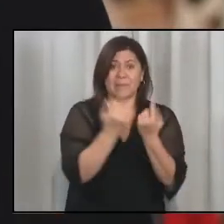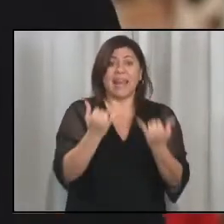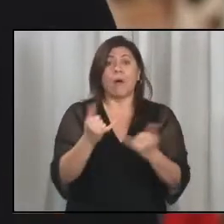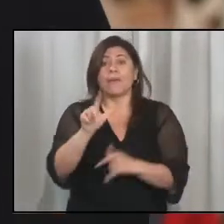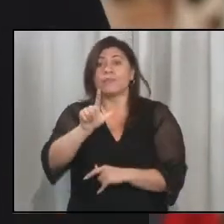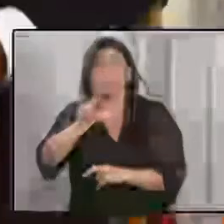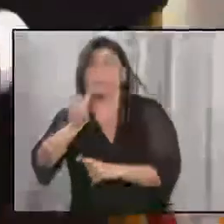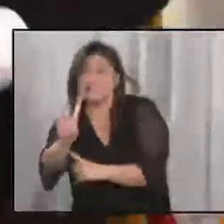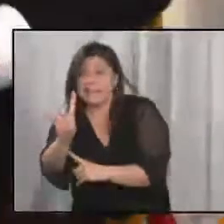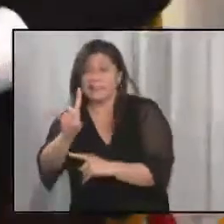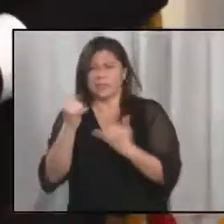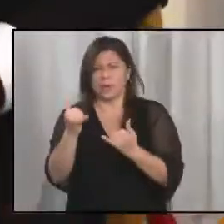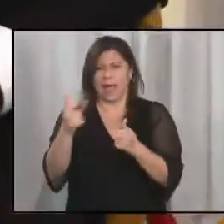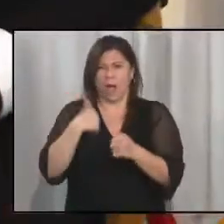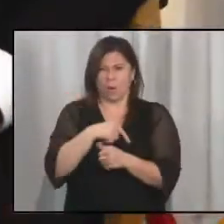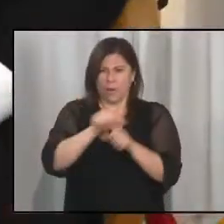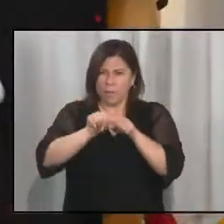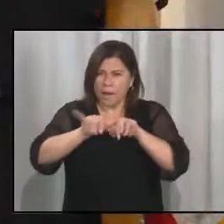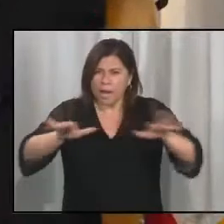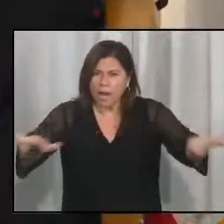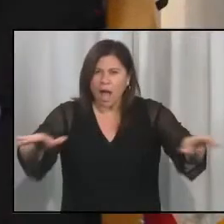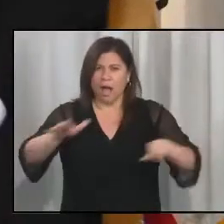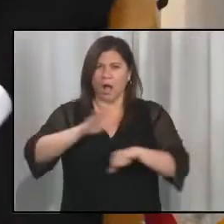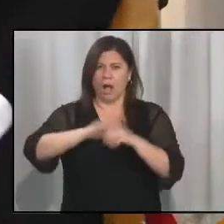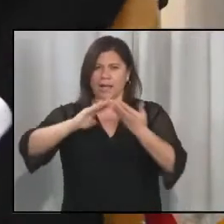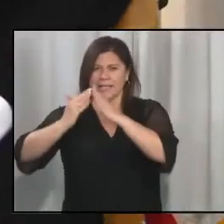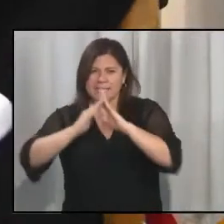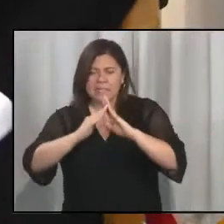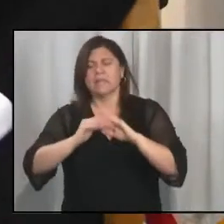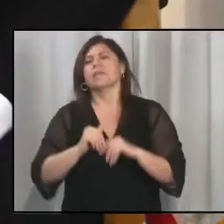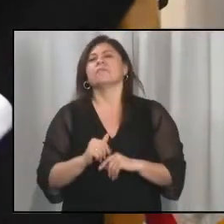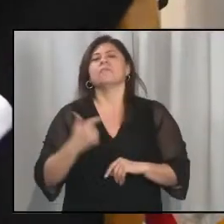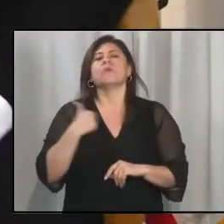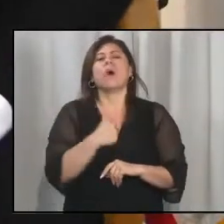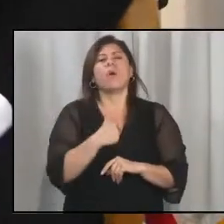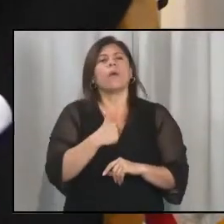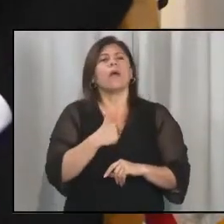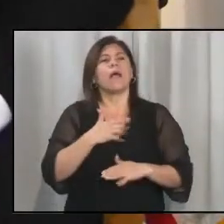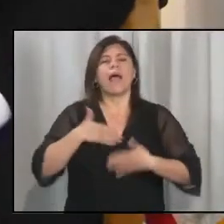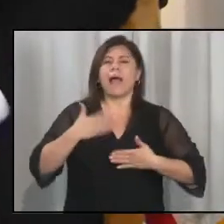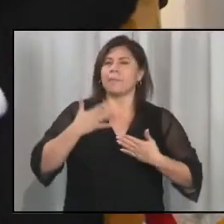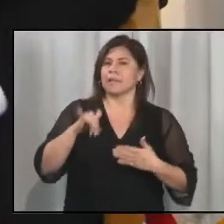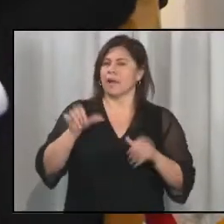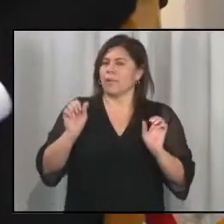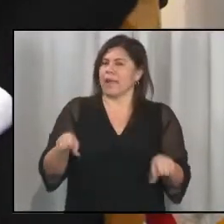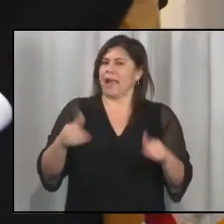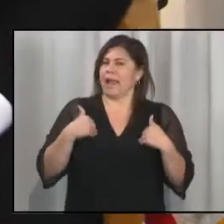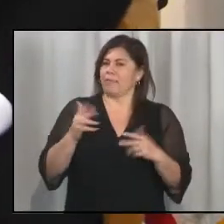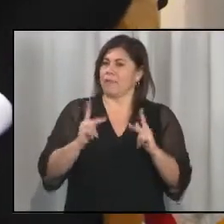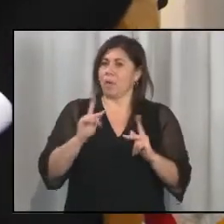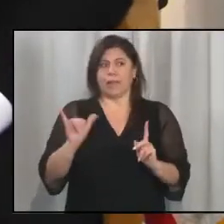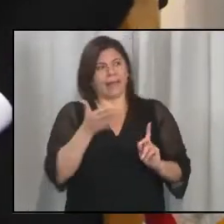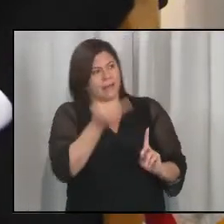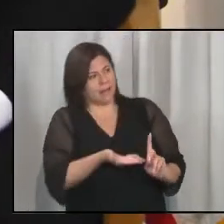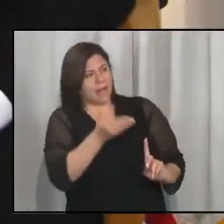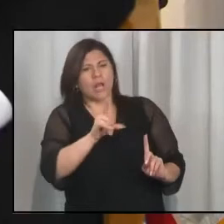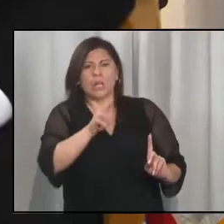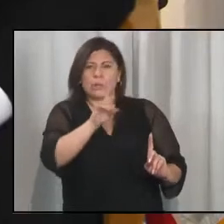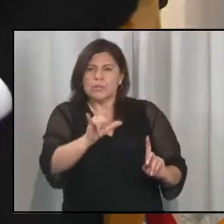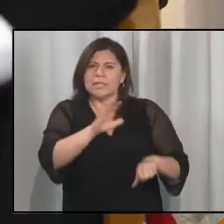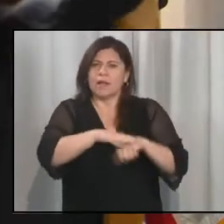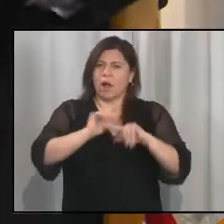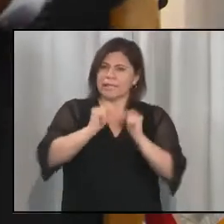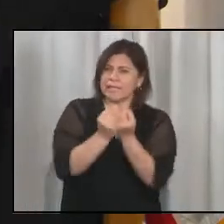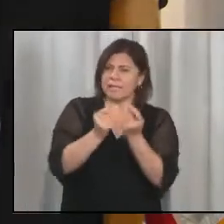all across our town. I'm happy that we were able to have people like Lucy on our team with